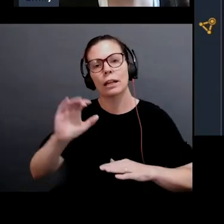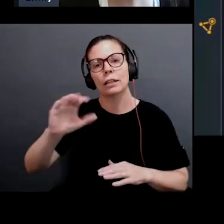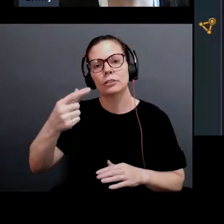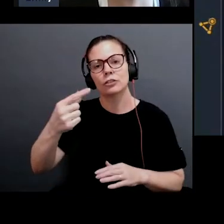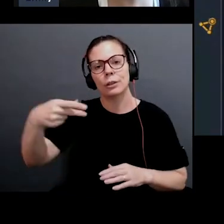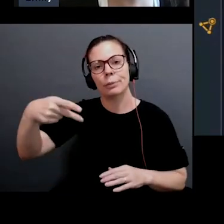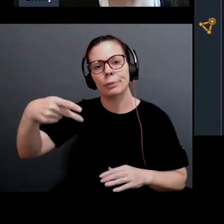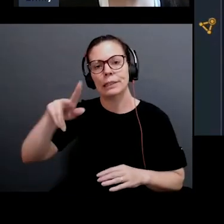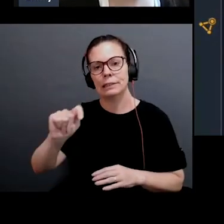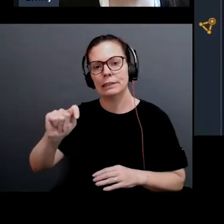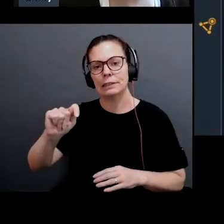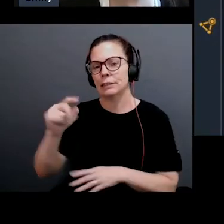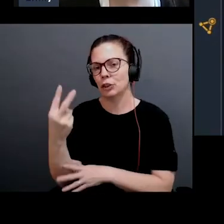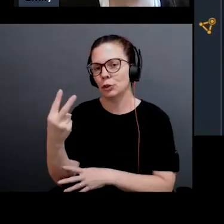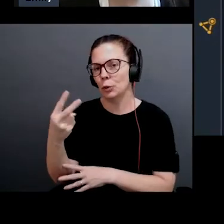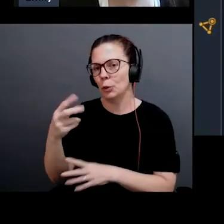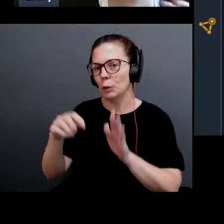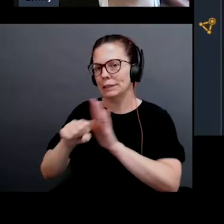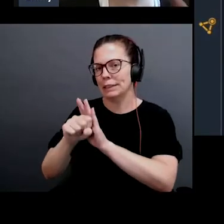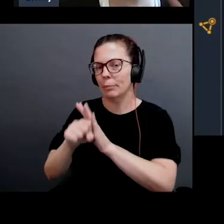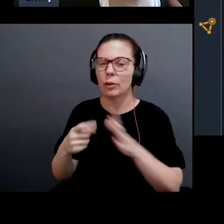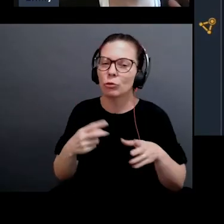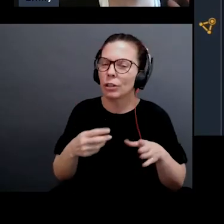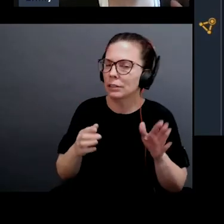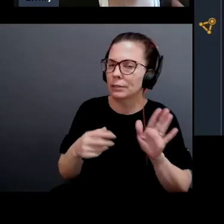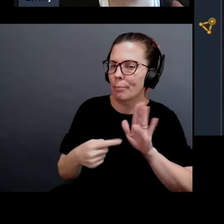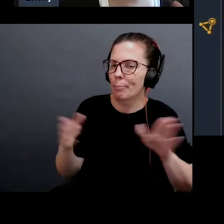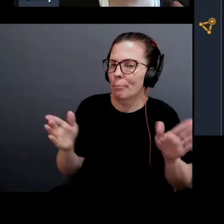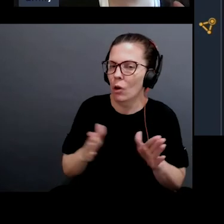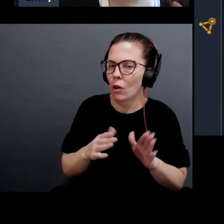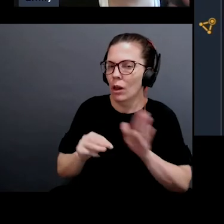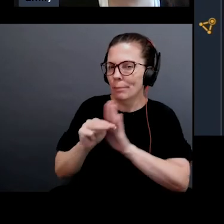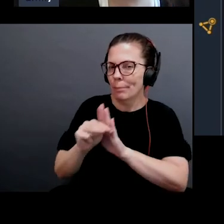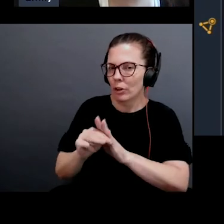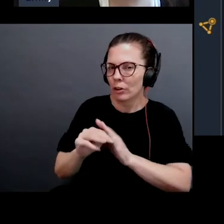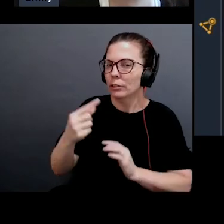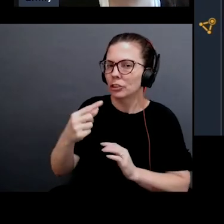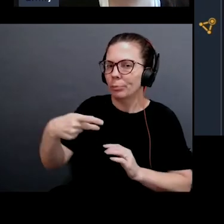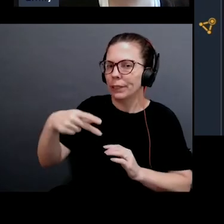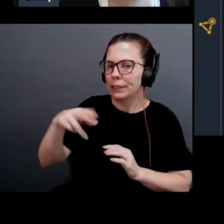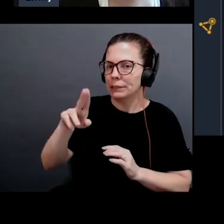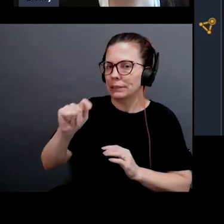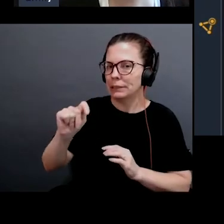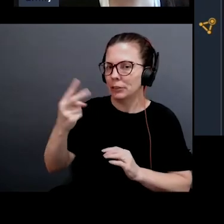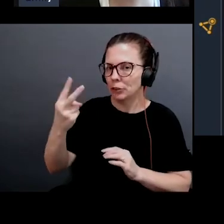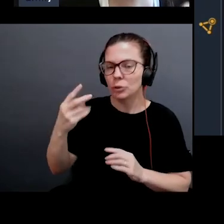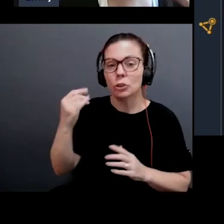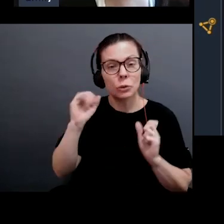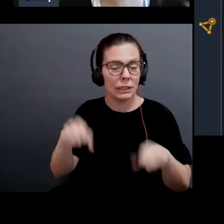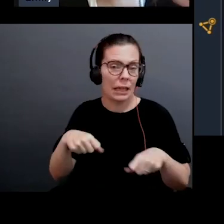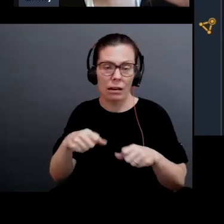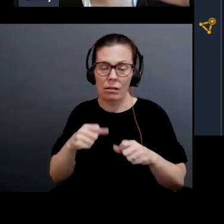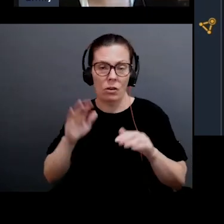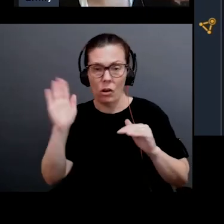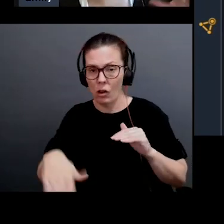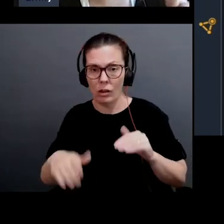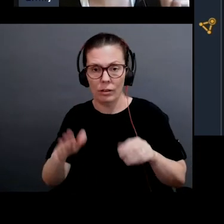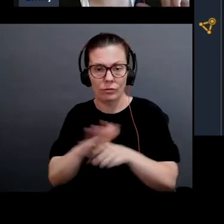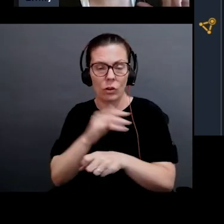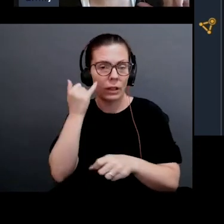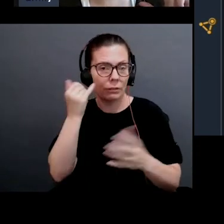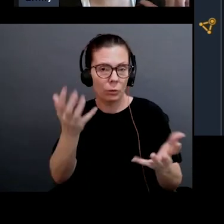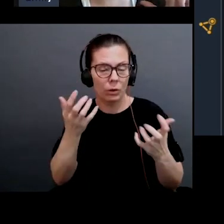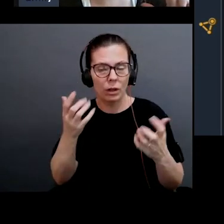a very small GPT-2 model. You can take it all the way if you so choose. But so this is